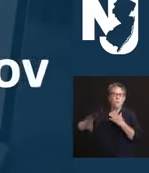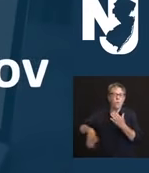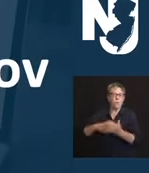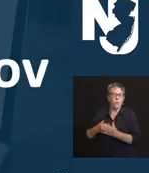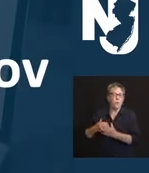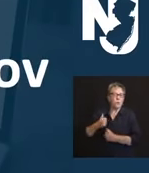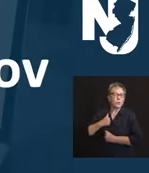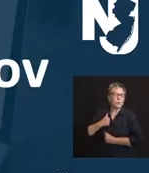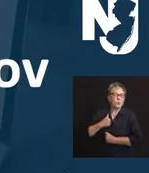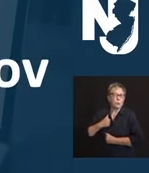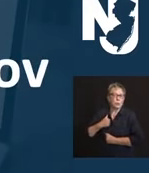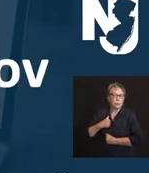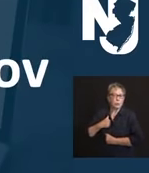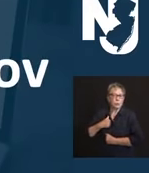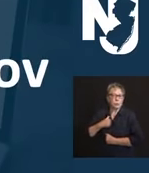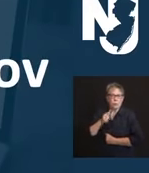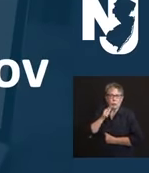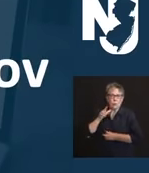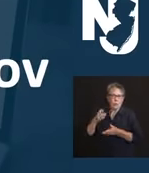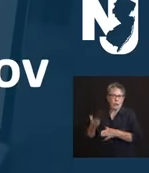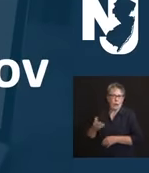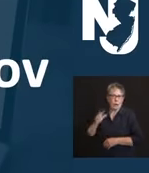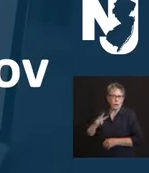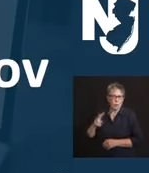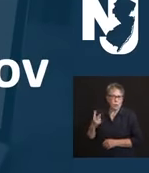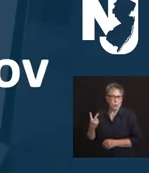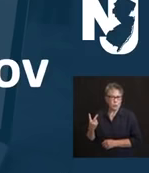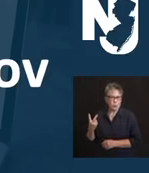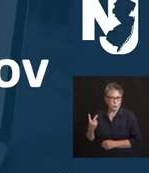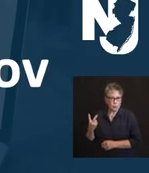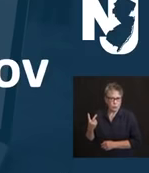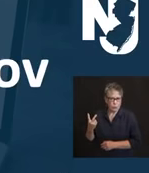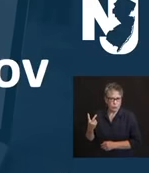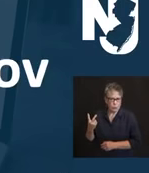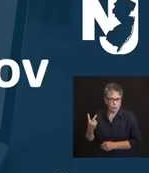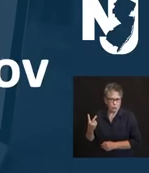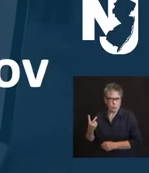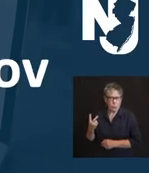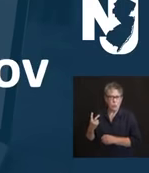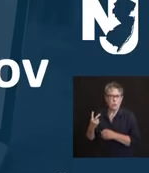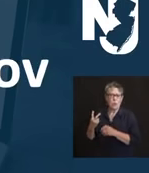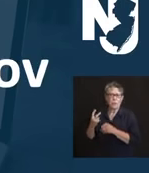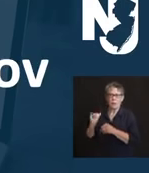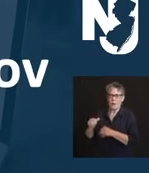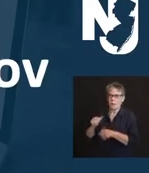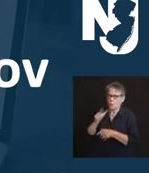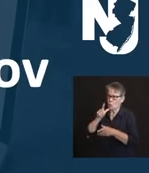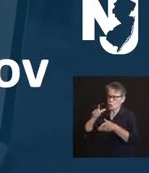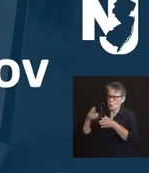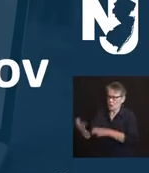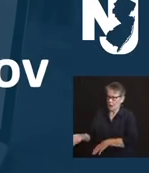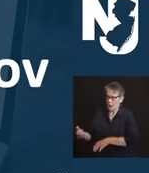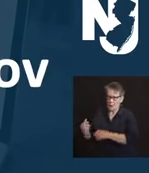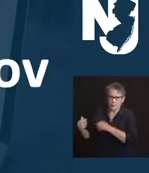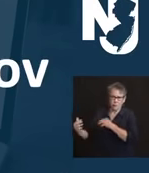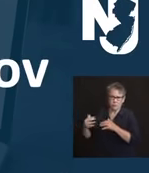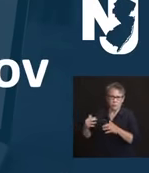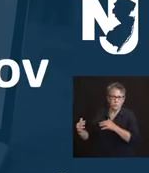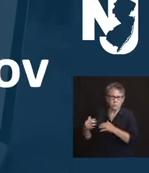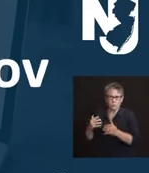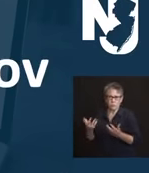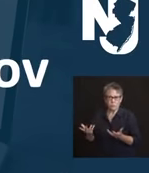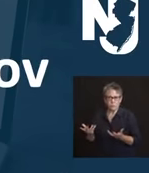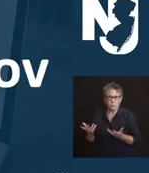12,565 New Jerseyans who gave their lives in that conflict, for all of our veterans whose lives have been lost, and for the